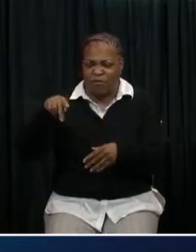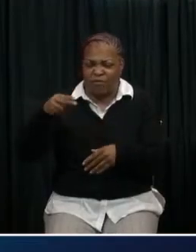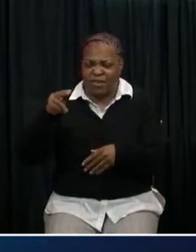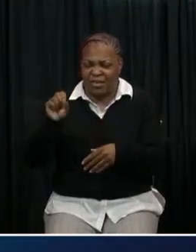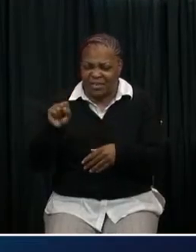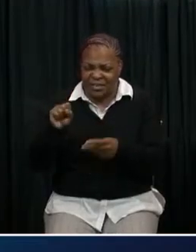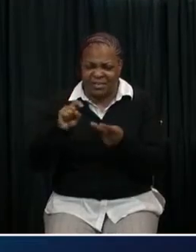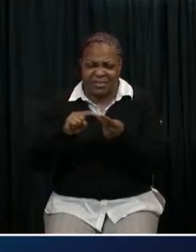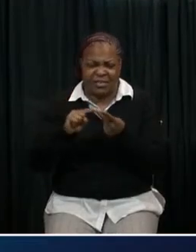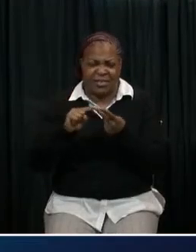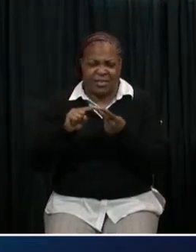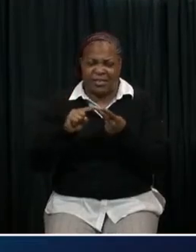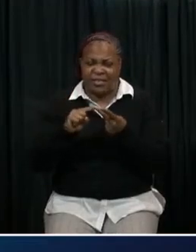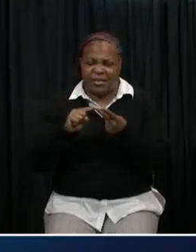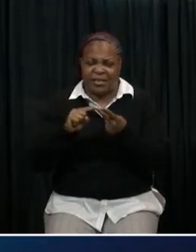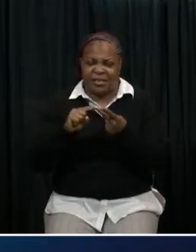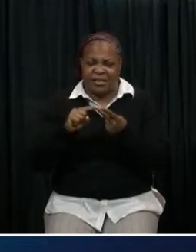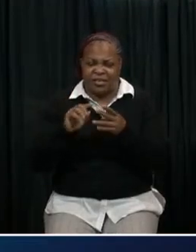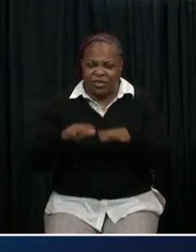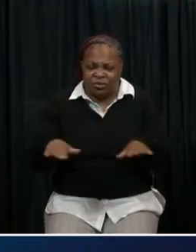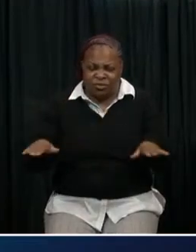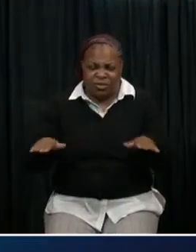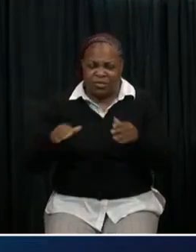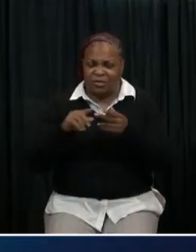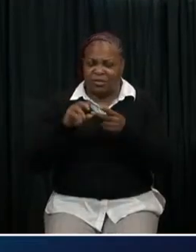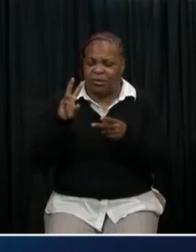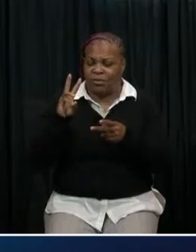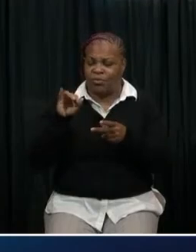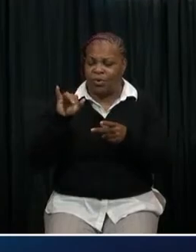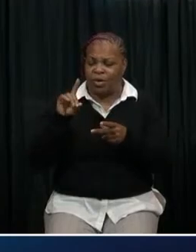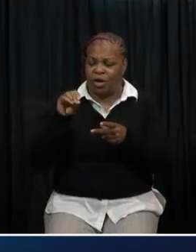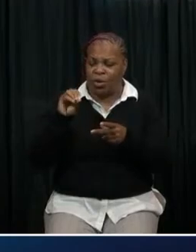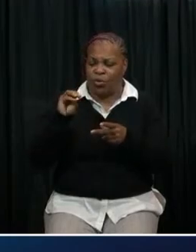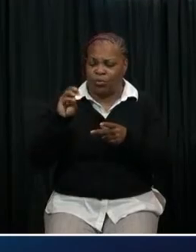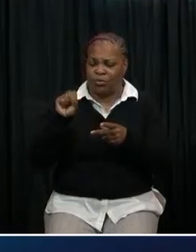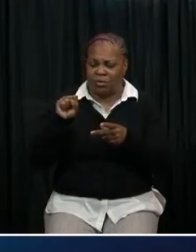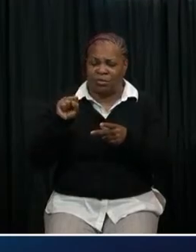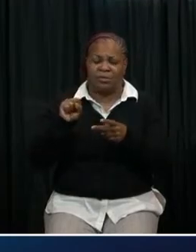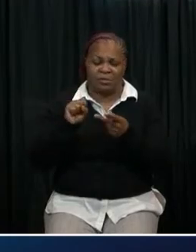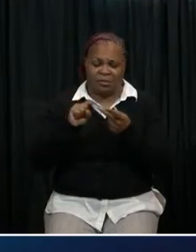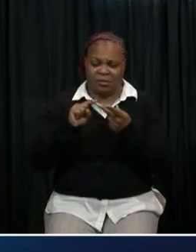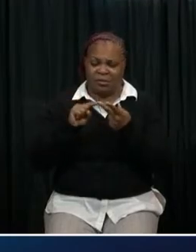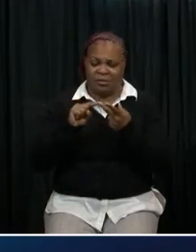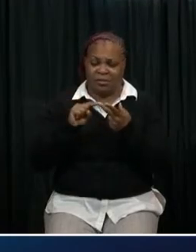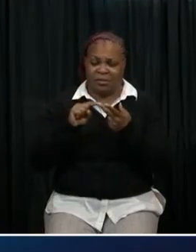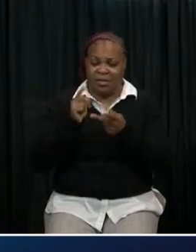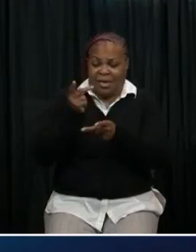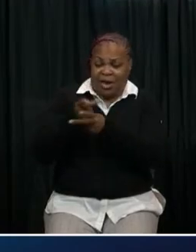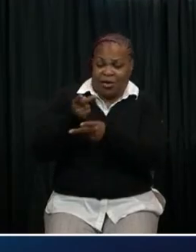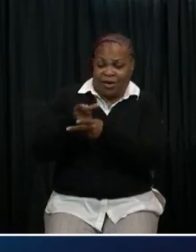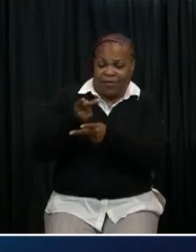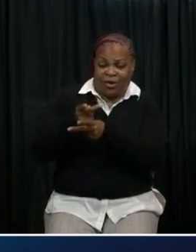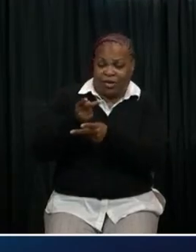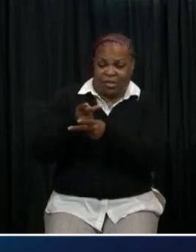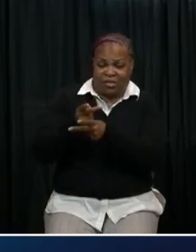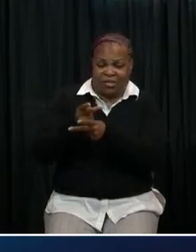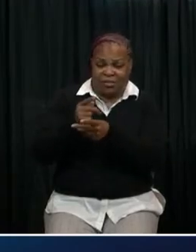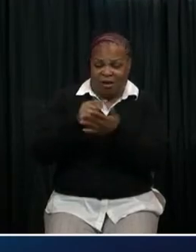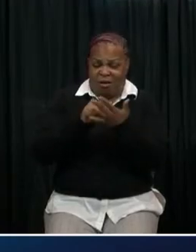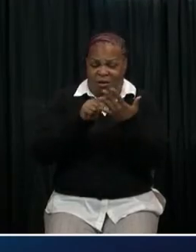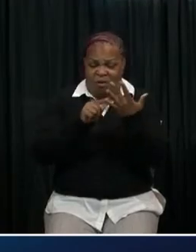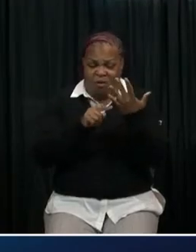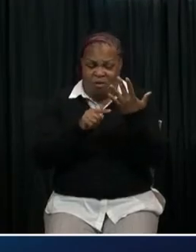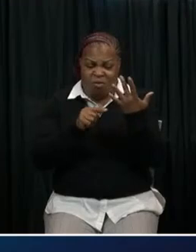vulnerable children, whether they're widows or widowed, whether they are caregivers, all of those